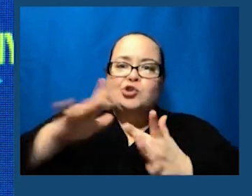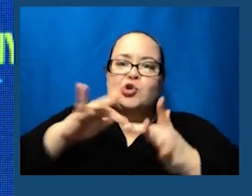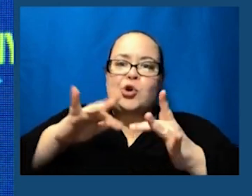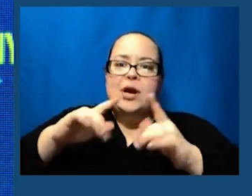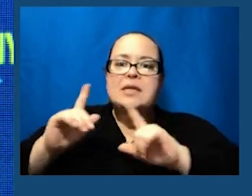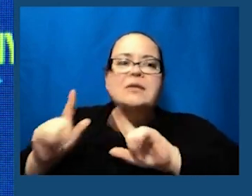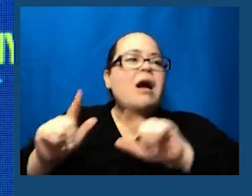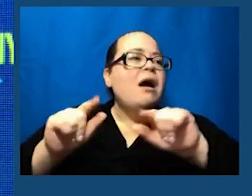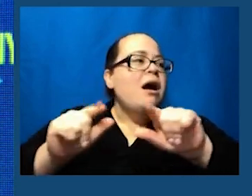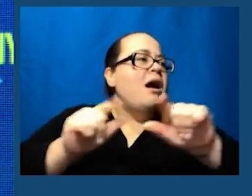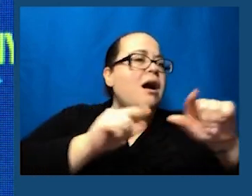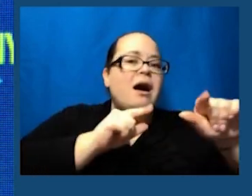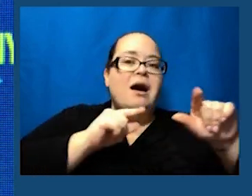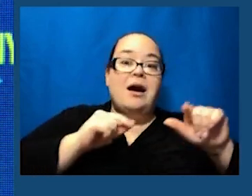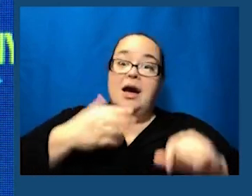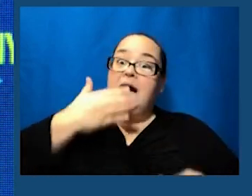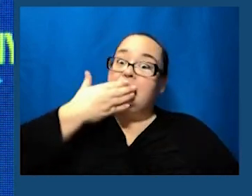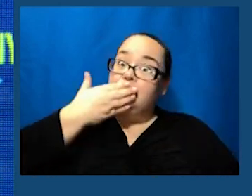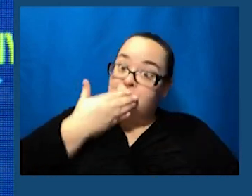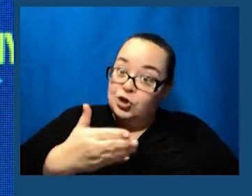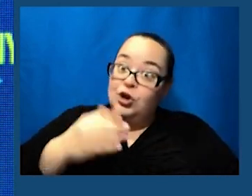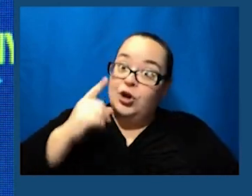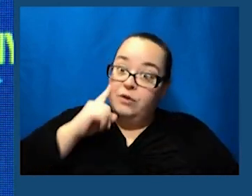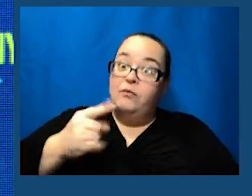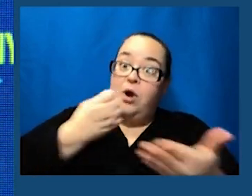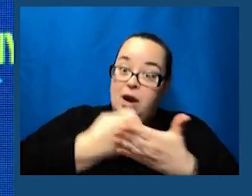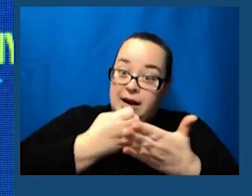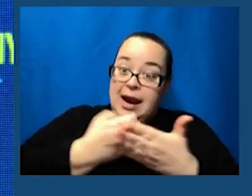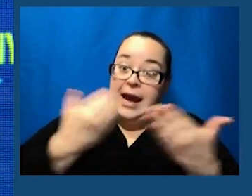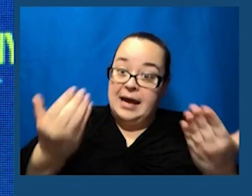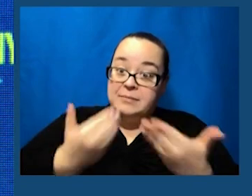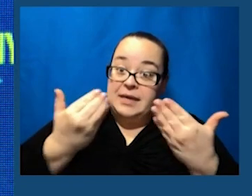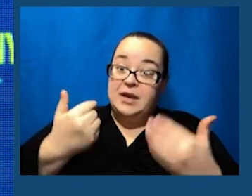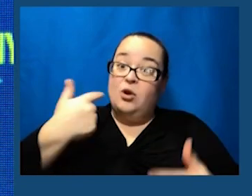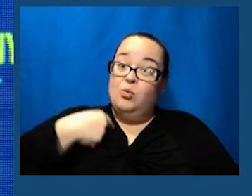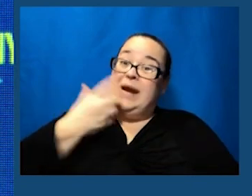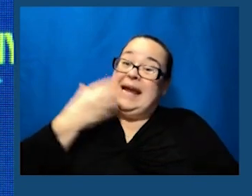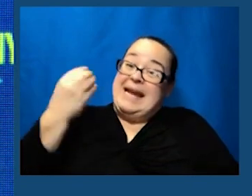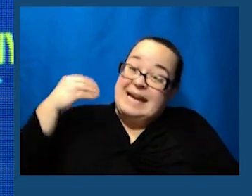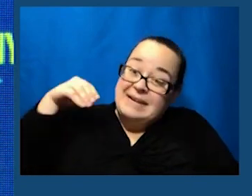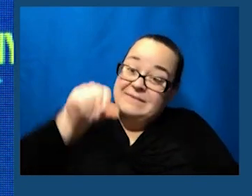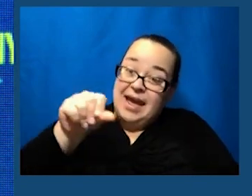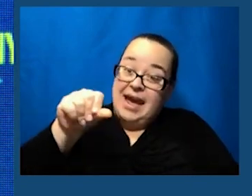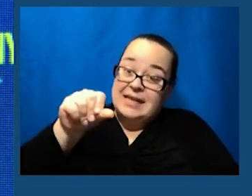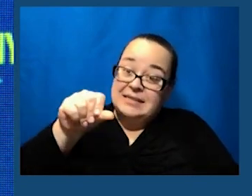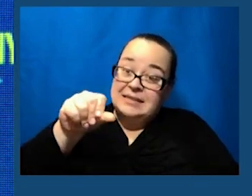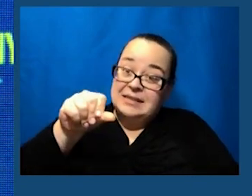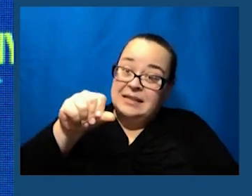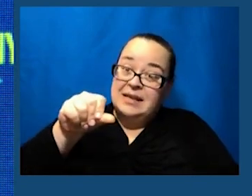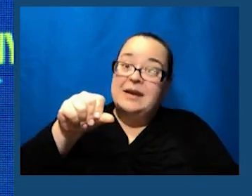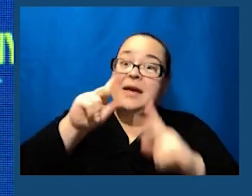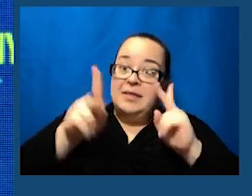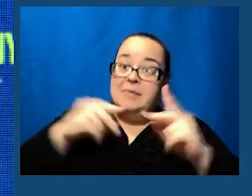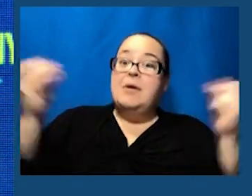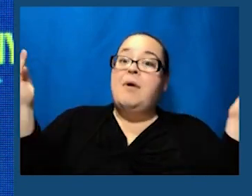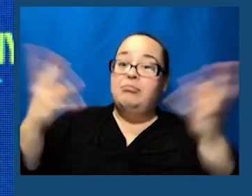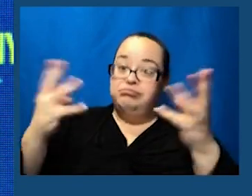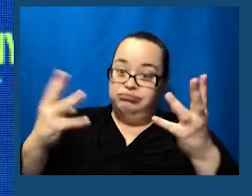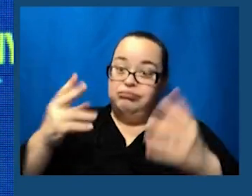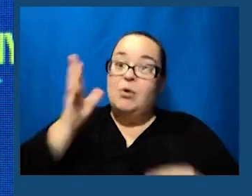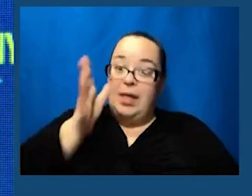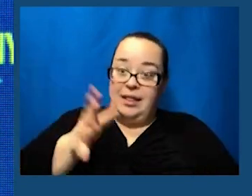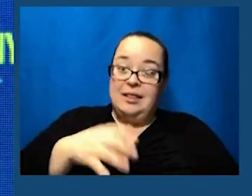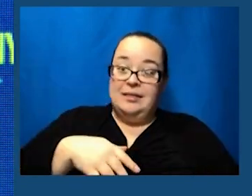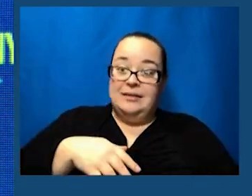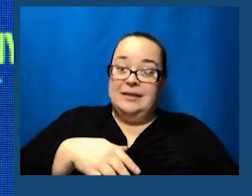economy because we have to make those investments to keep our facilities first rate, and it's working. and first-rate facilities. You don't have to go too far